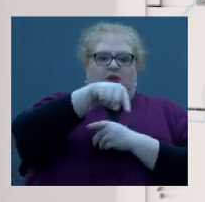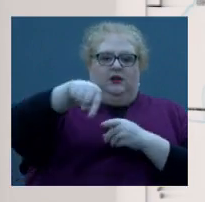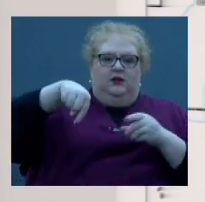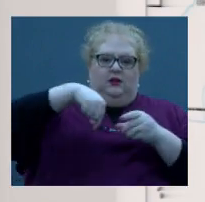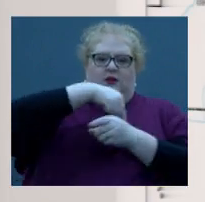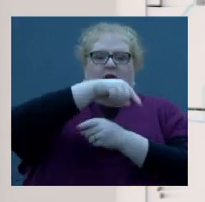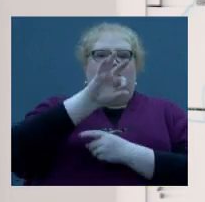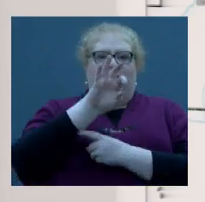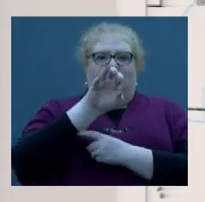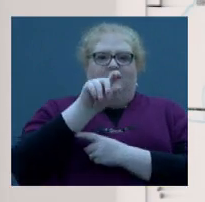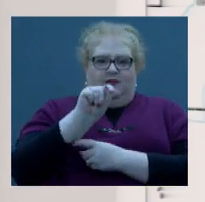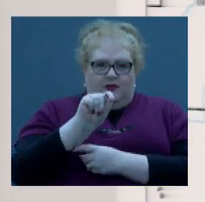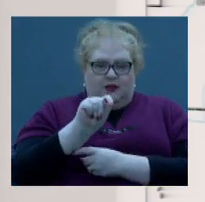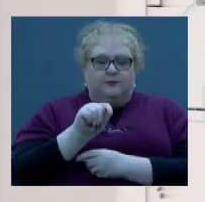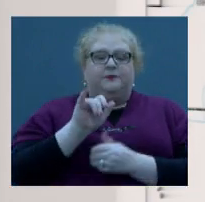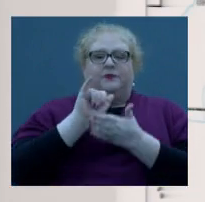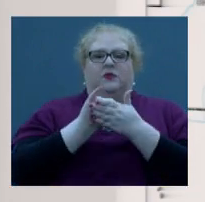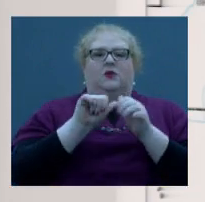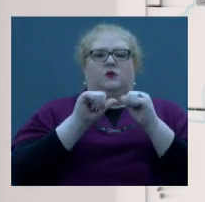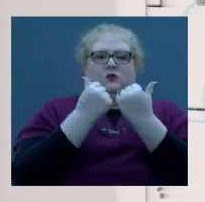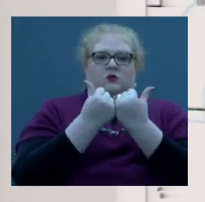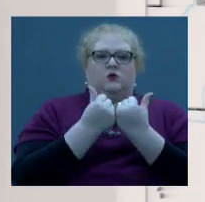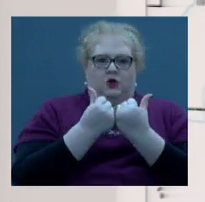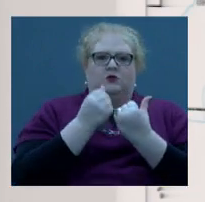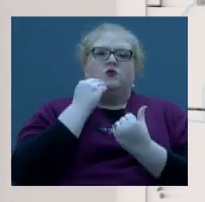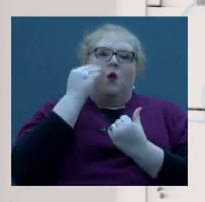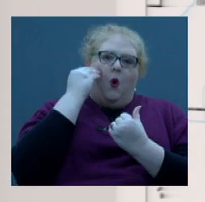neighborhood associations.